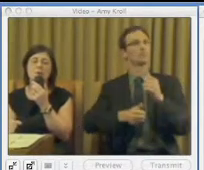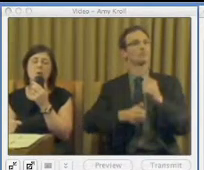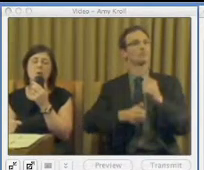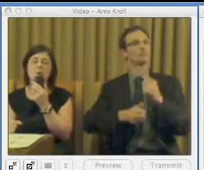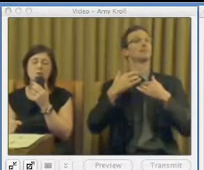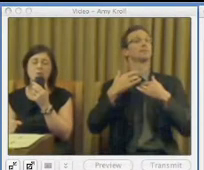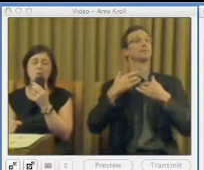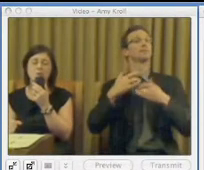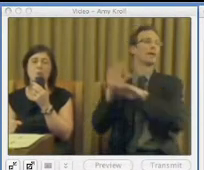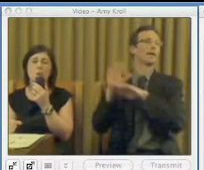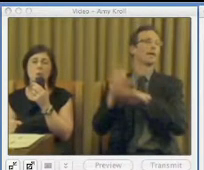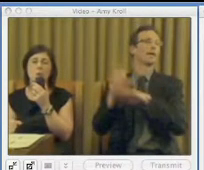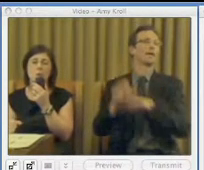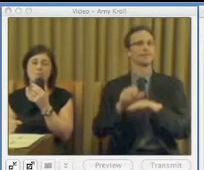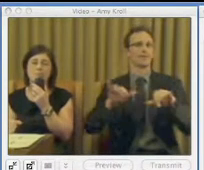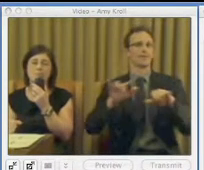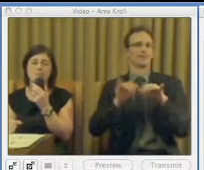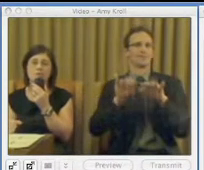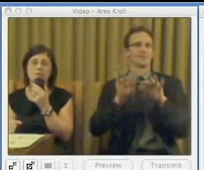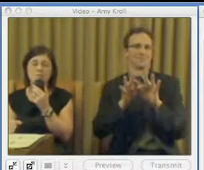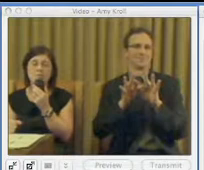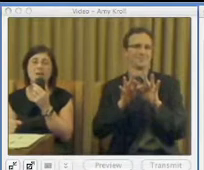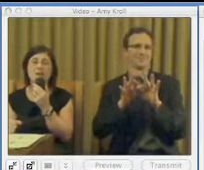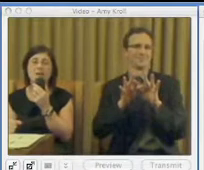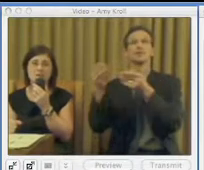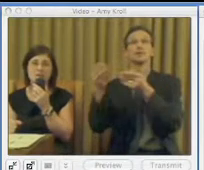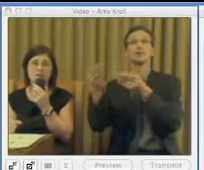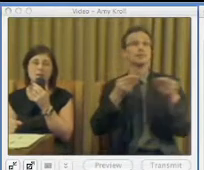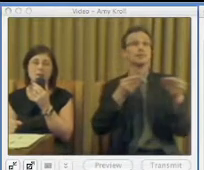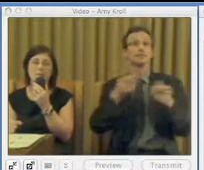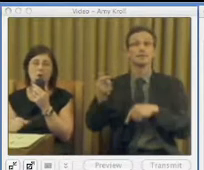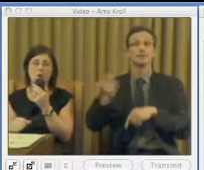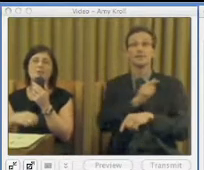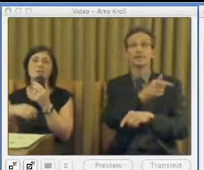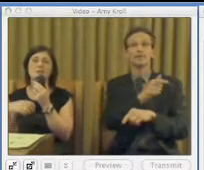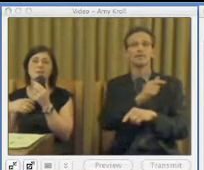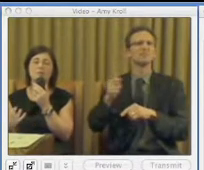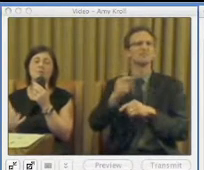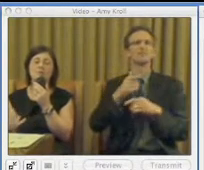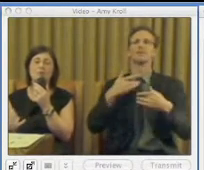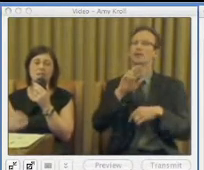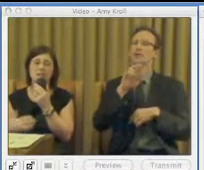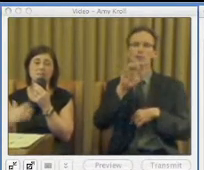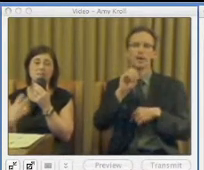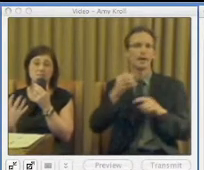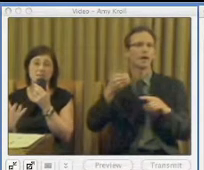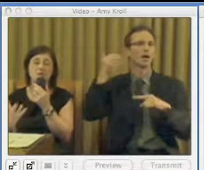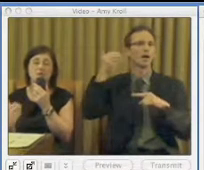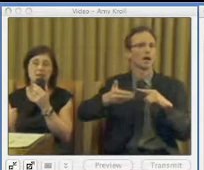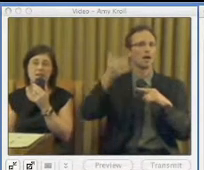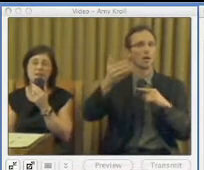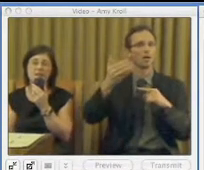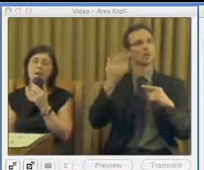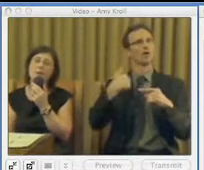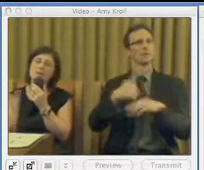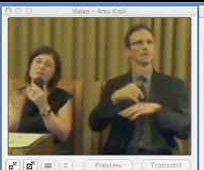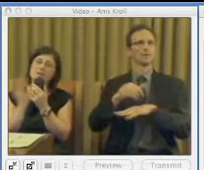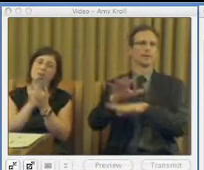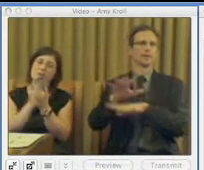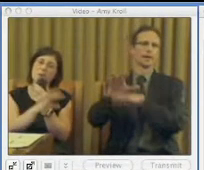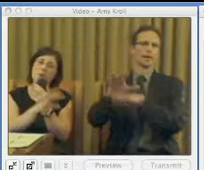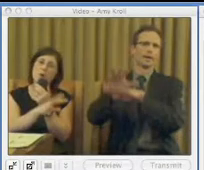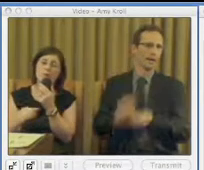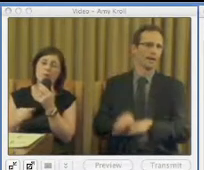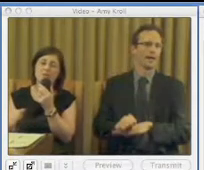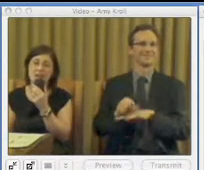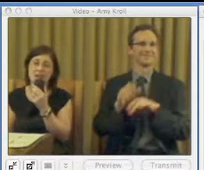Canada too, that it's probably still not the norm for most practitioners, because our default is